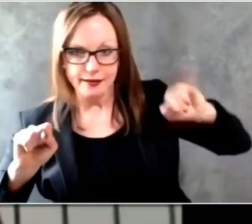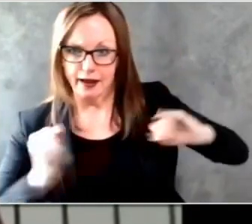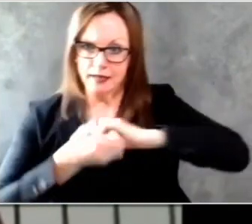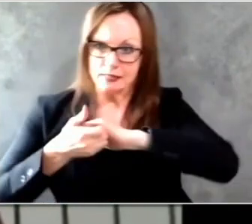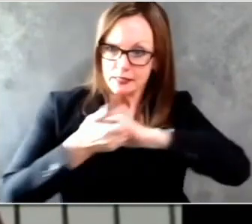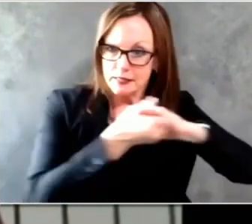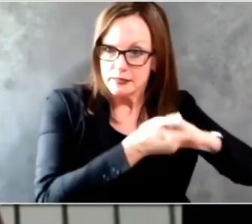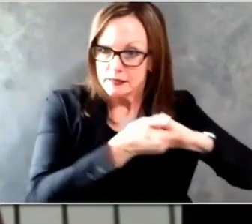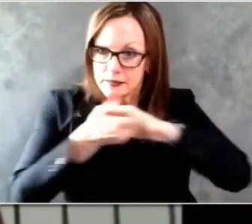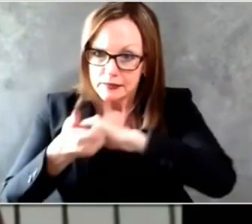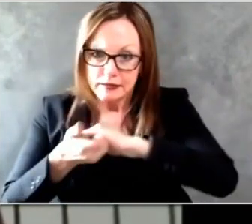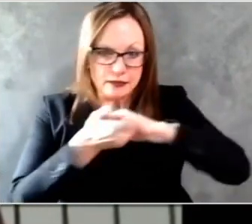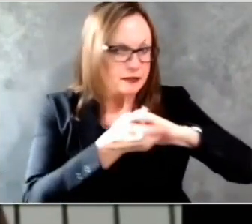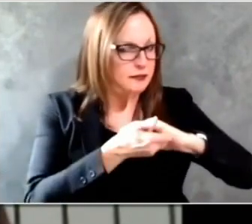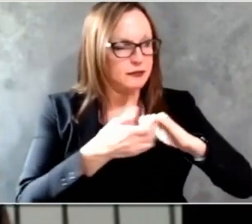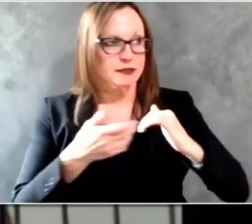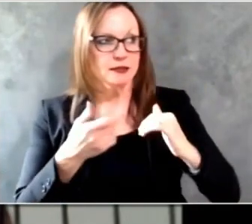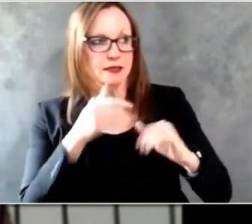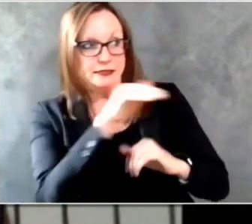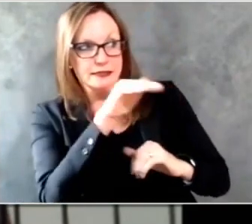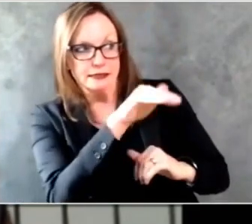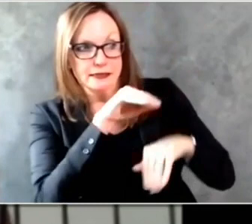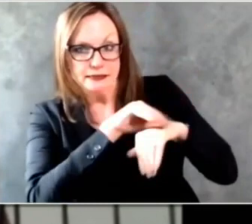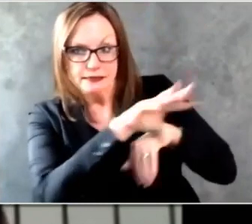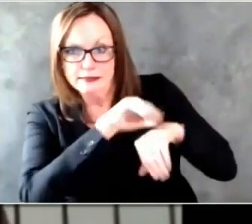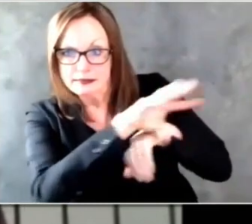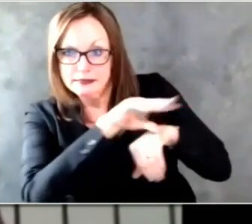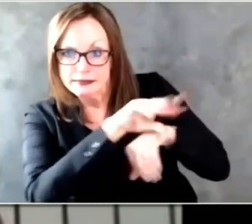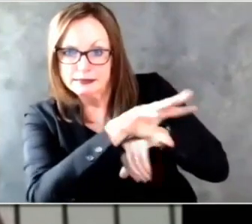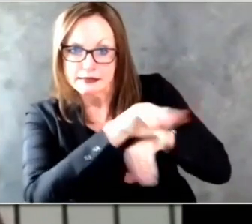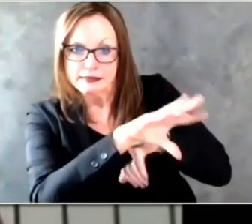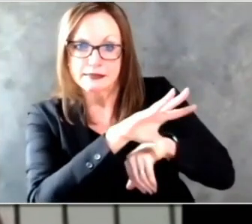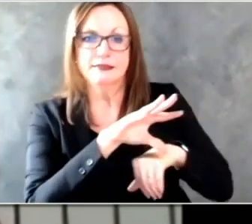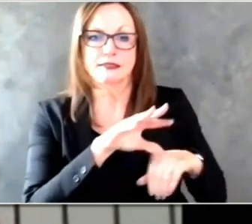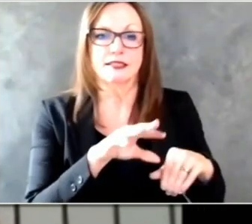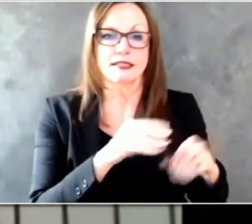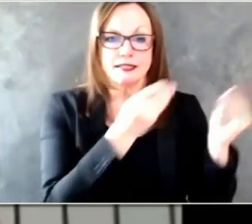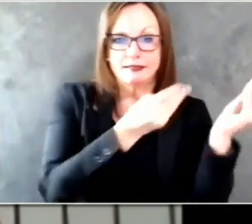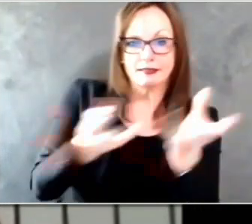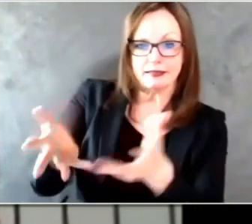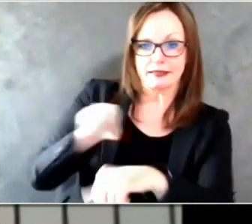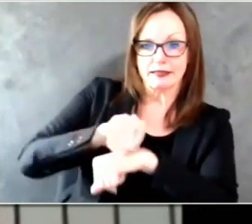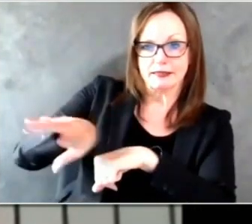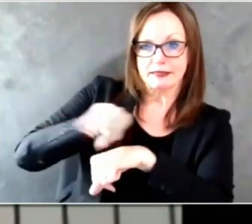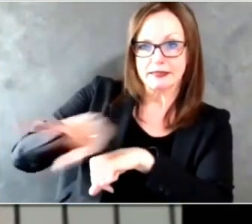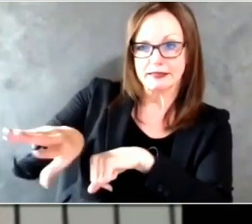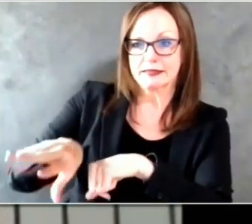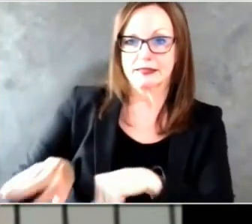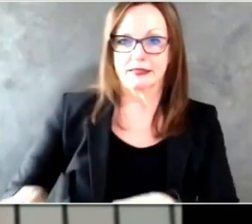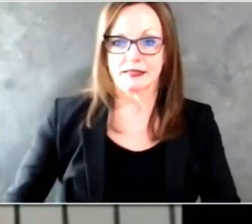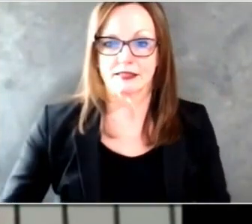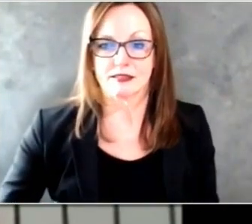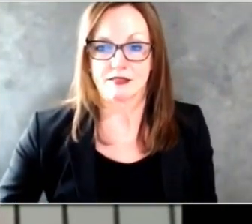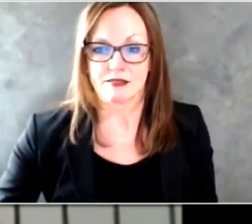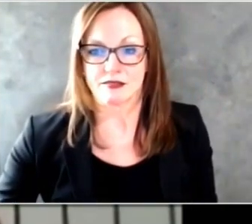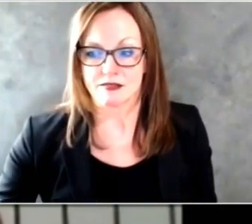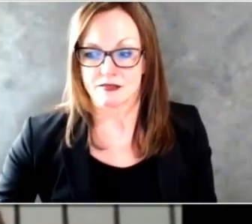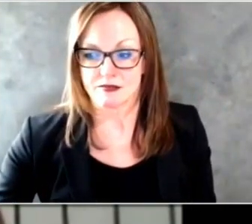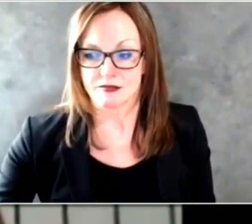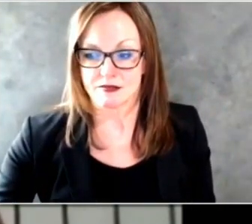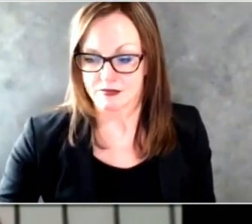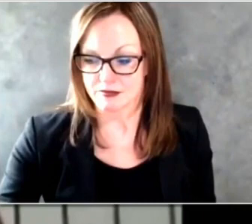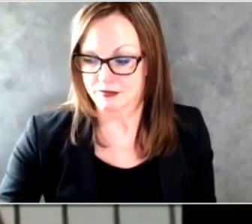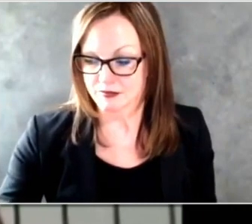with you know, the best plans that we can to help keep students and their